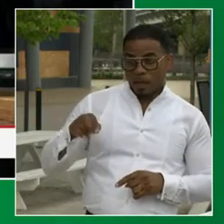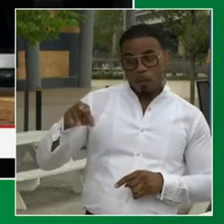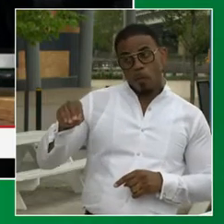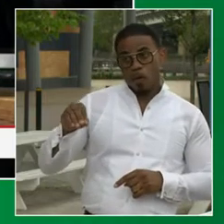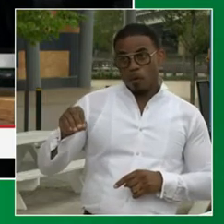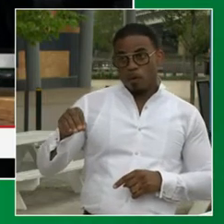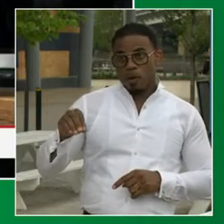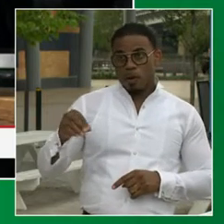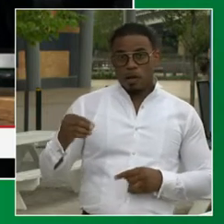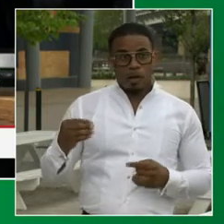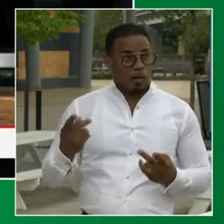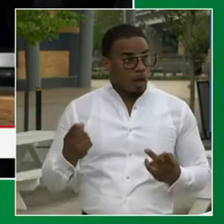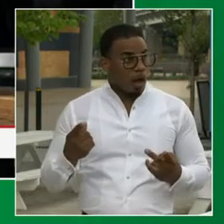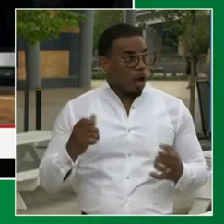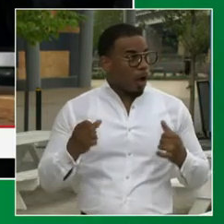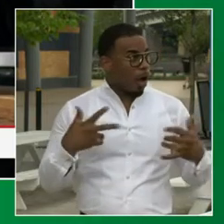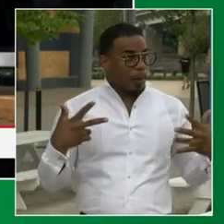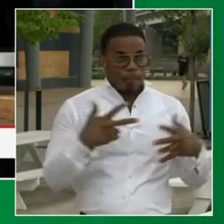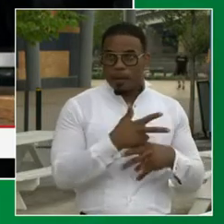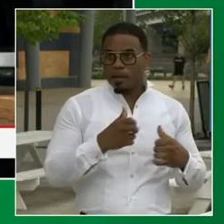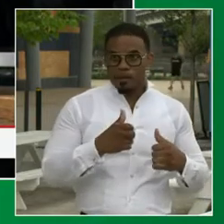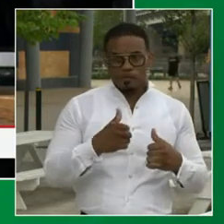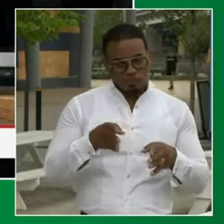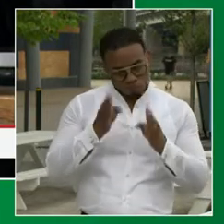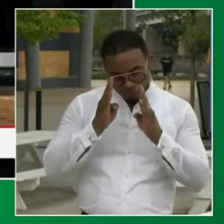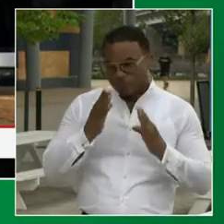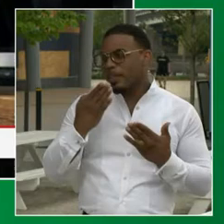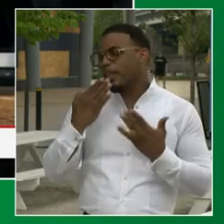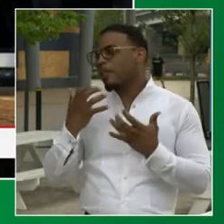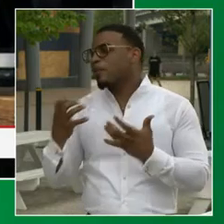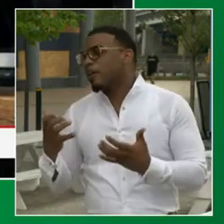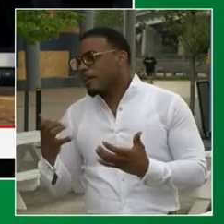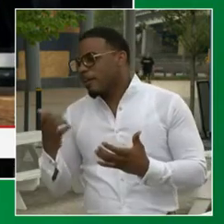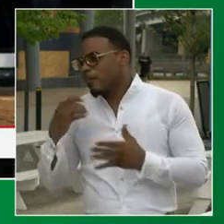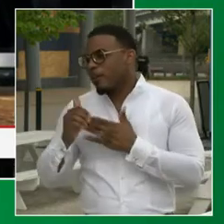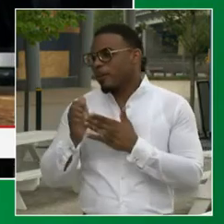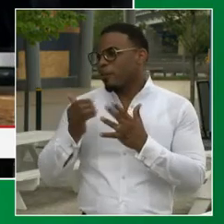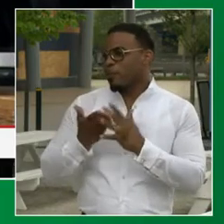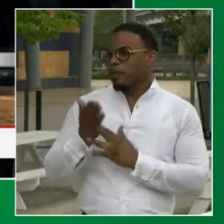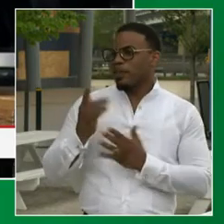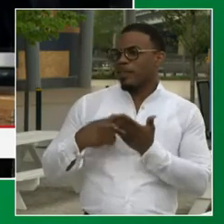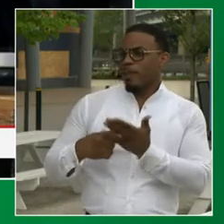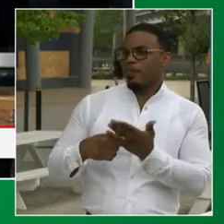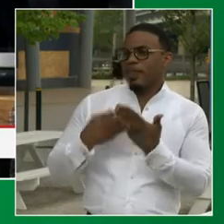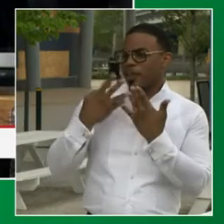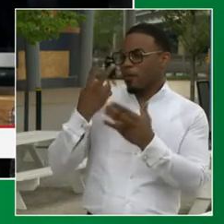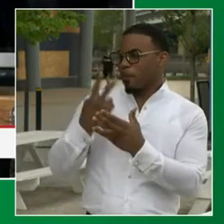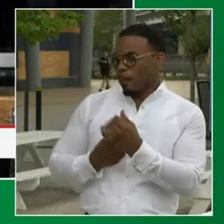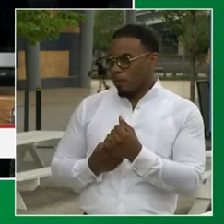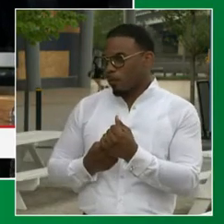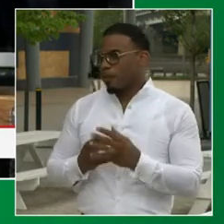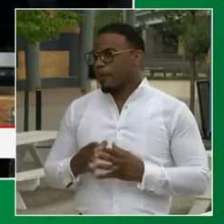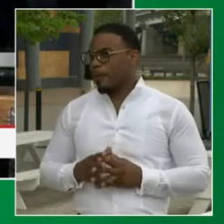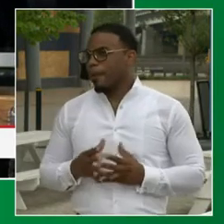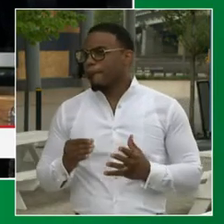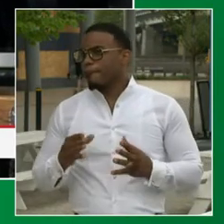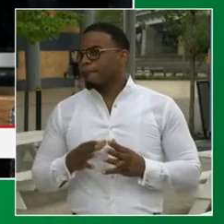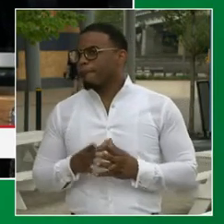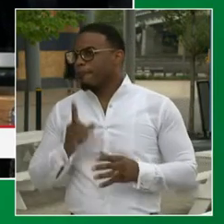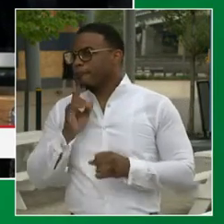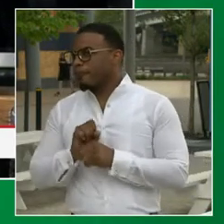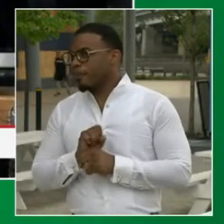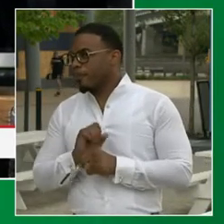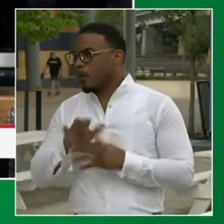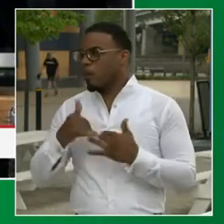There was dogs, there were cars passing, there's trucks and all. Thank you for leading us through this. Thank you both for joining us. And